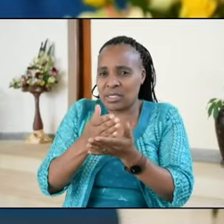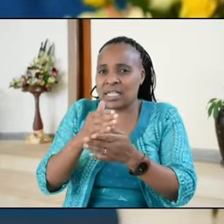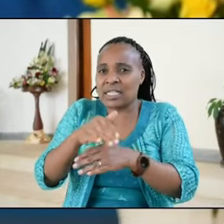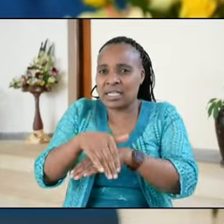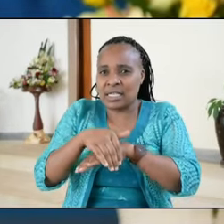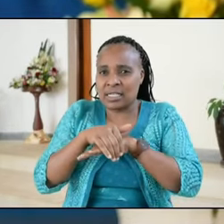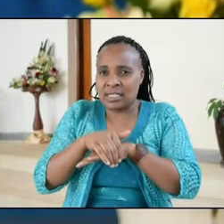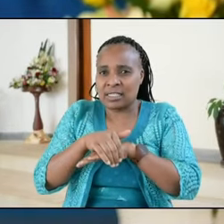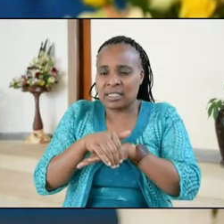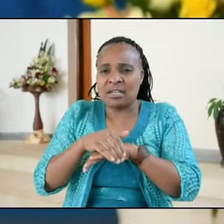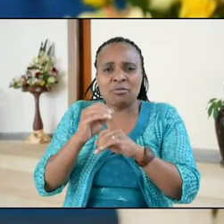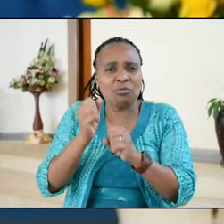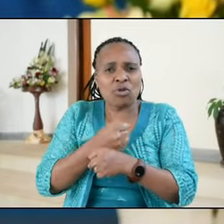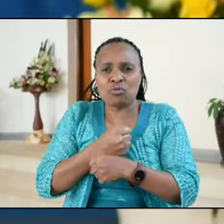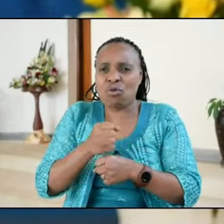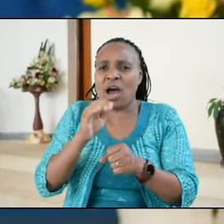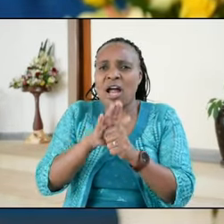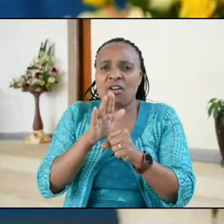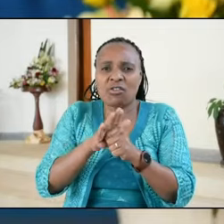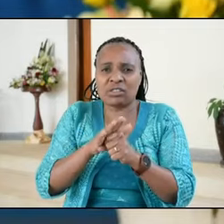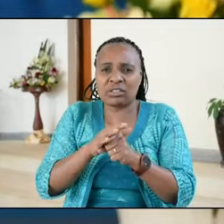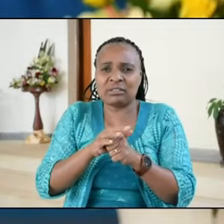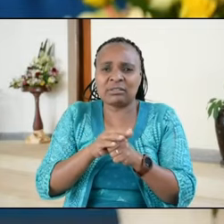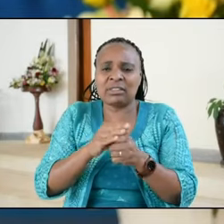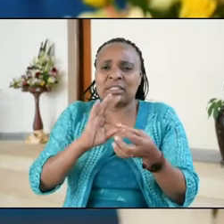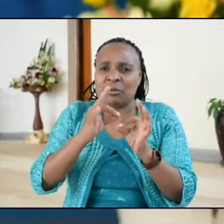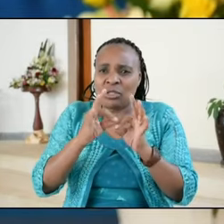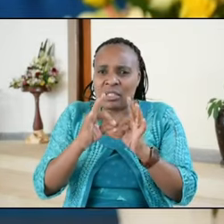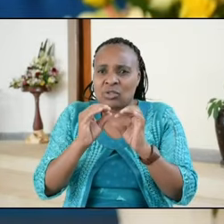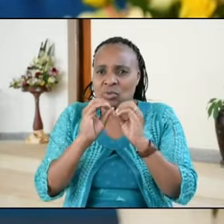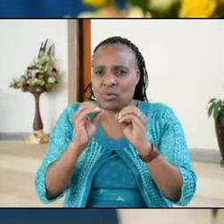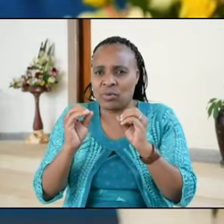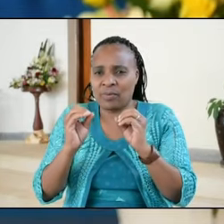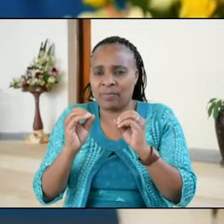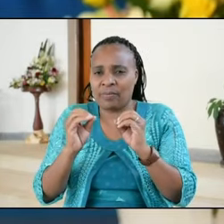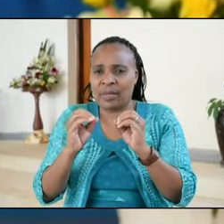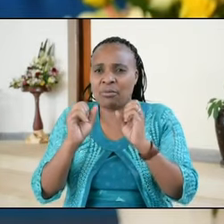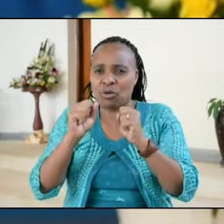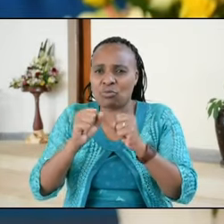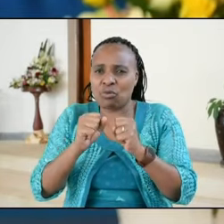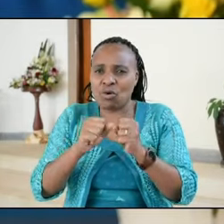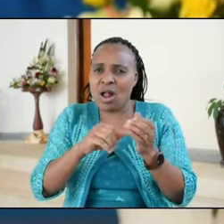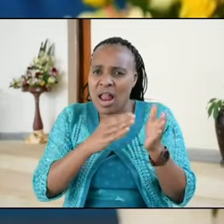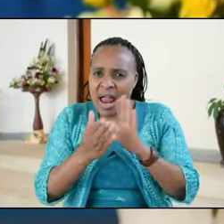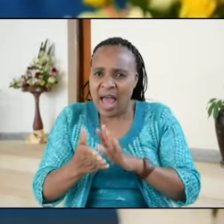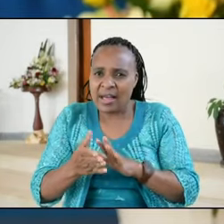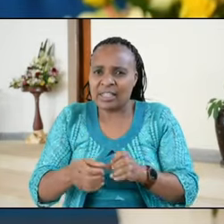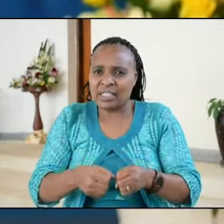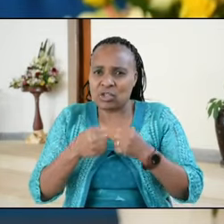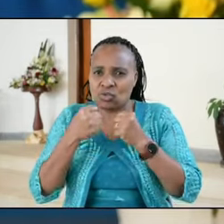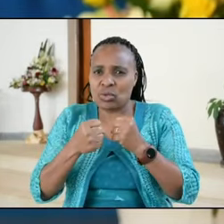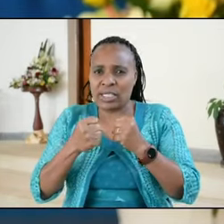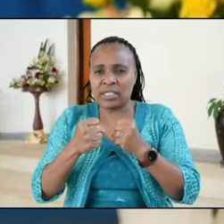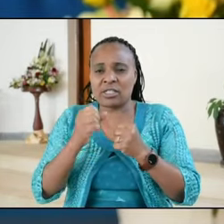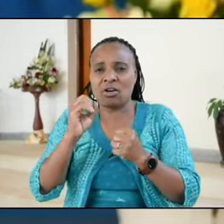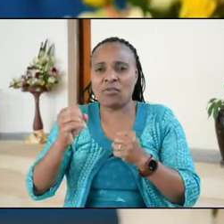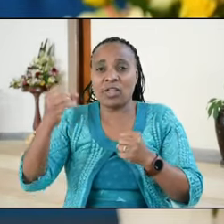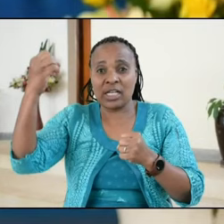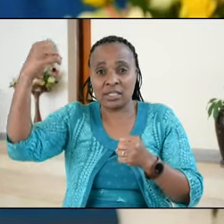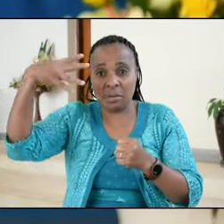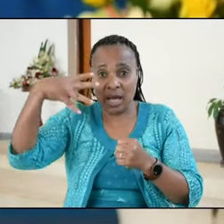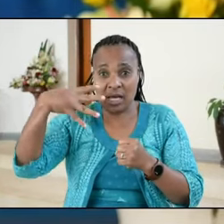Yeah. It doesn't require too much interpretation. True. We shall rely on the authority of the